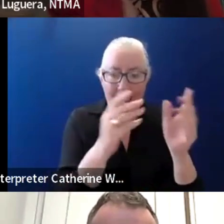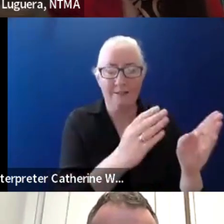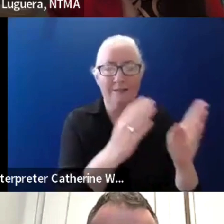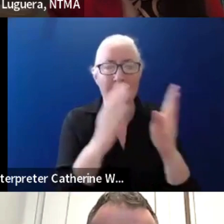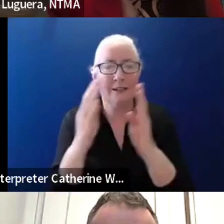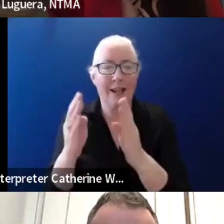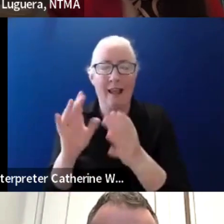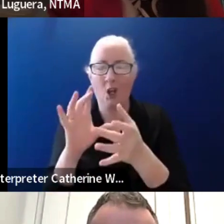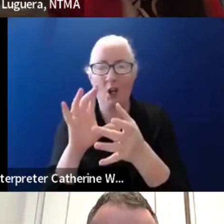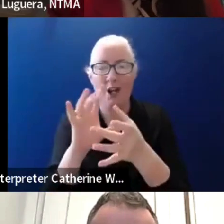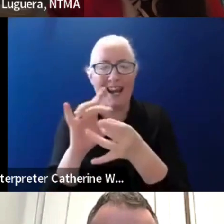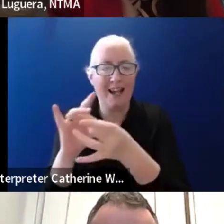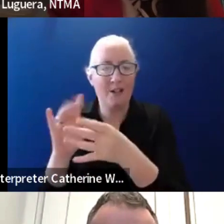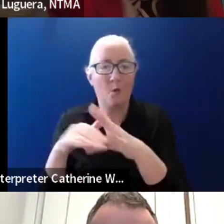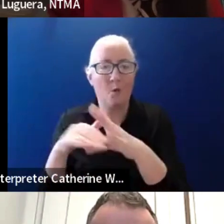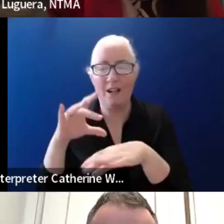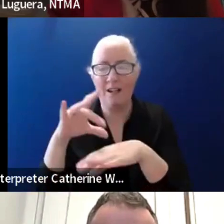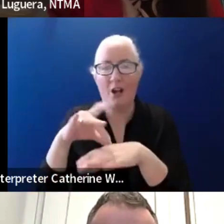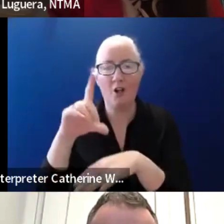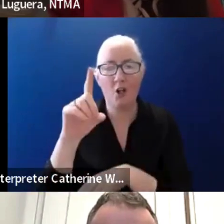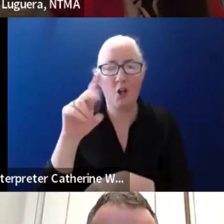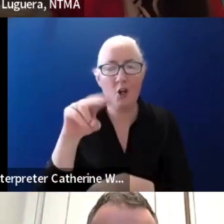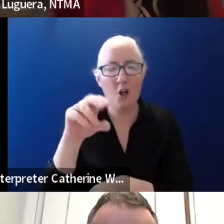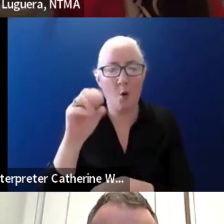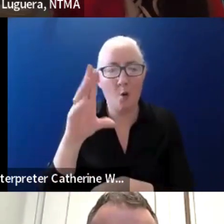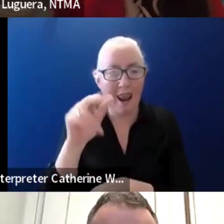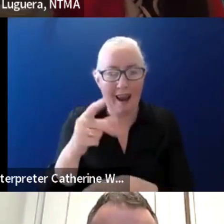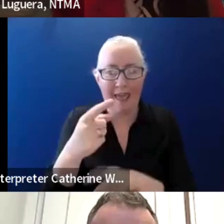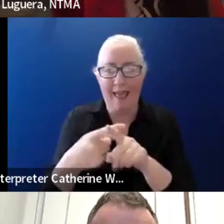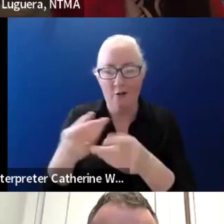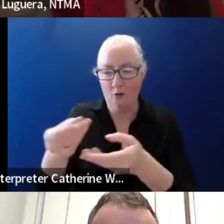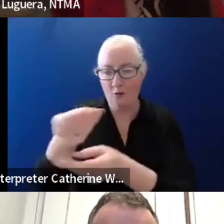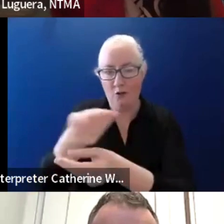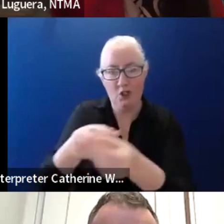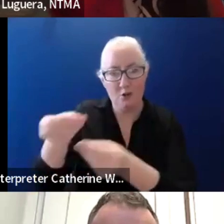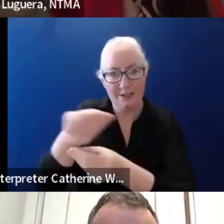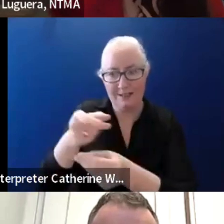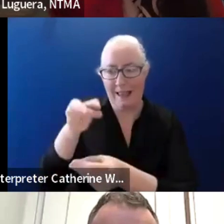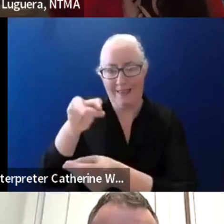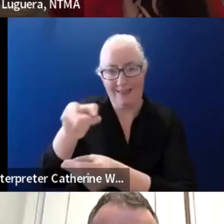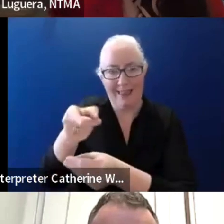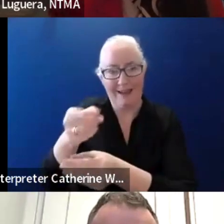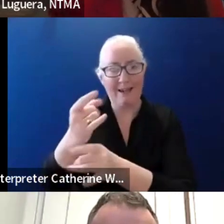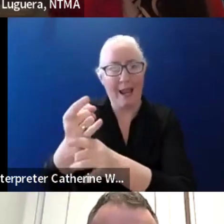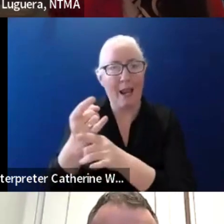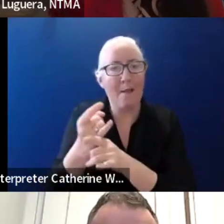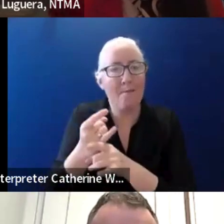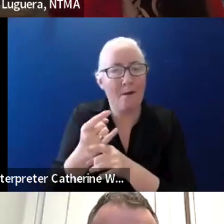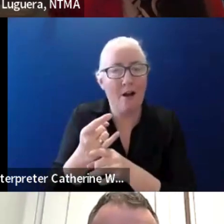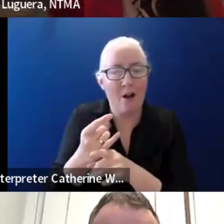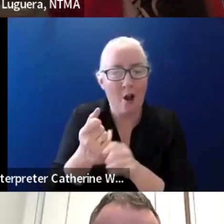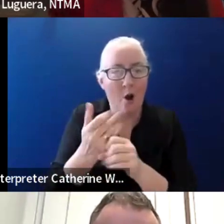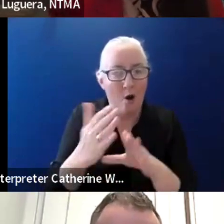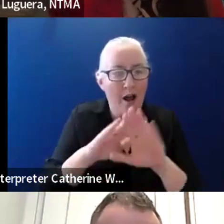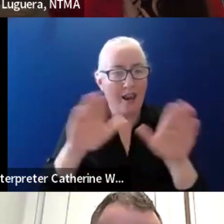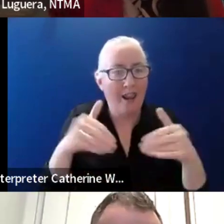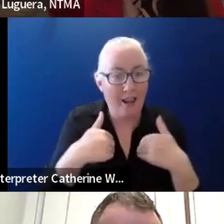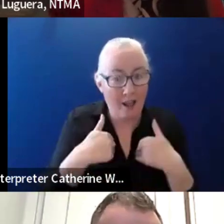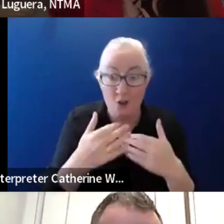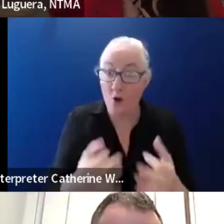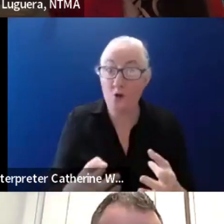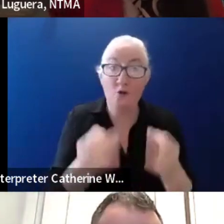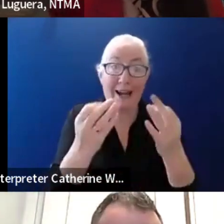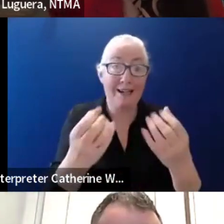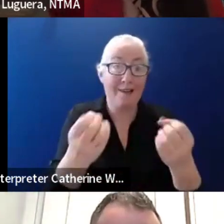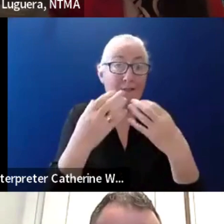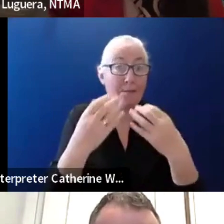to connect with Dr. Nolan and seek for more resources, which was really helpful. We saw this had a great feedback from